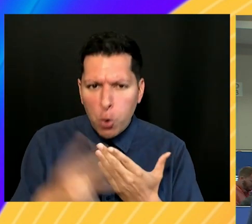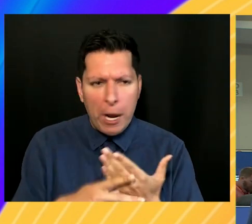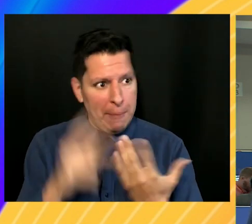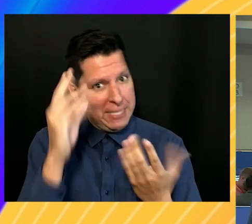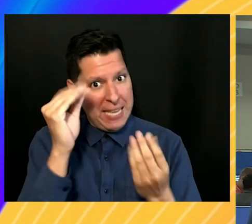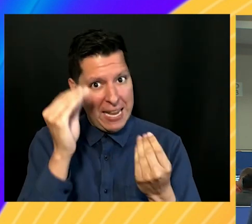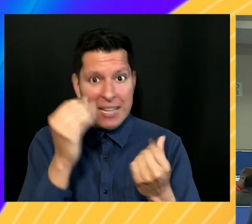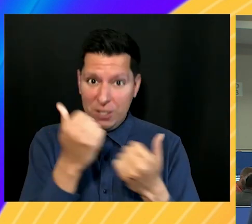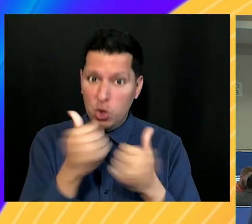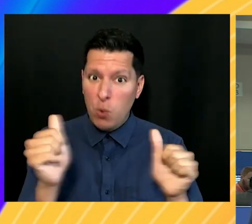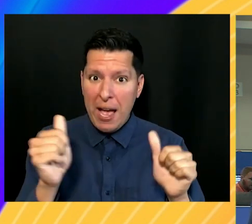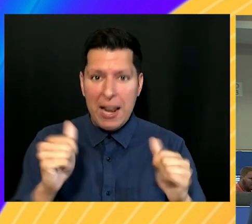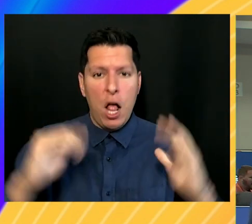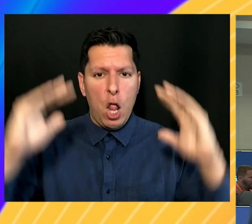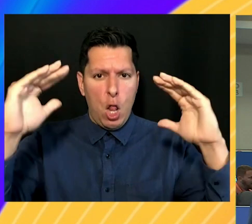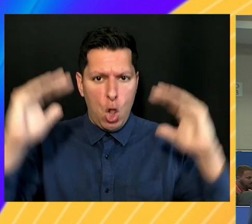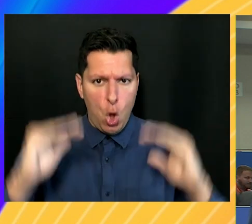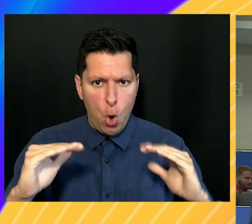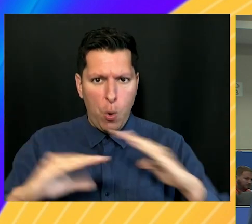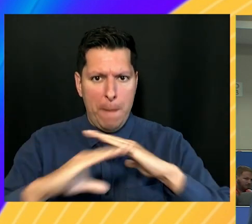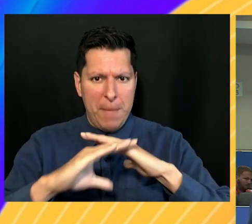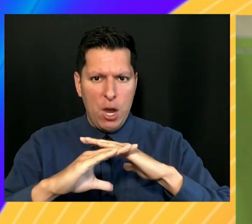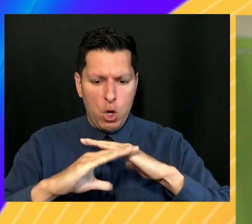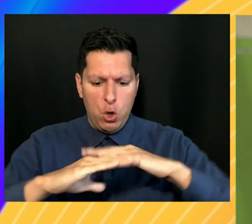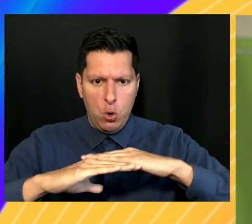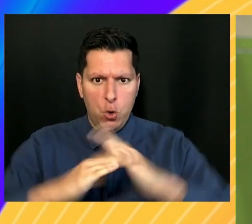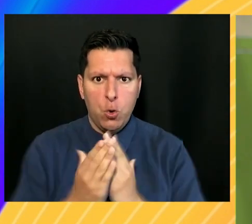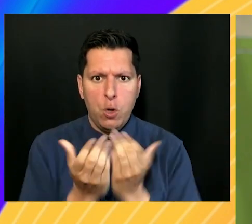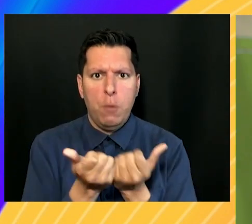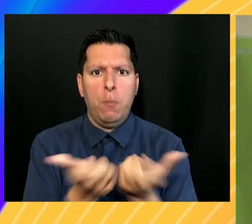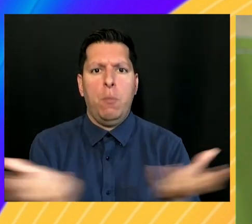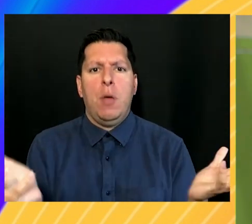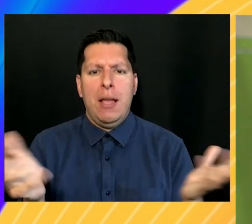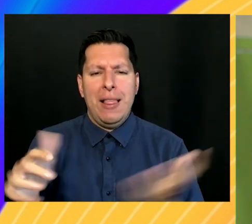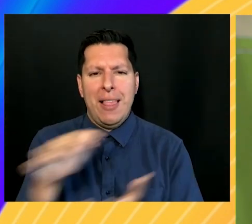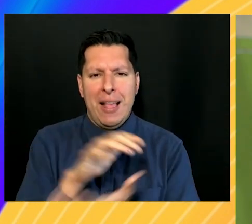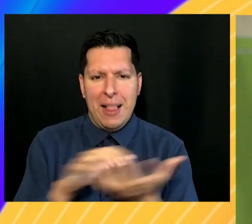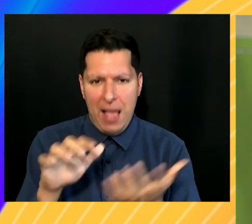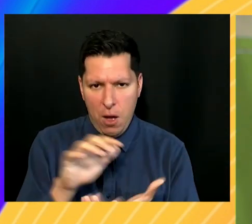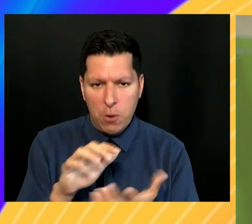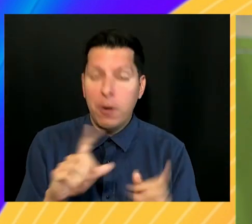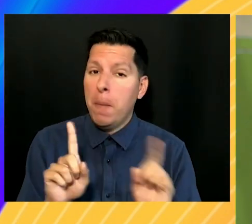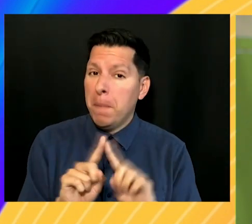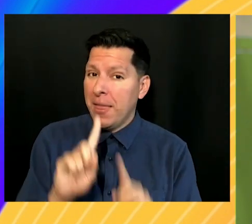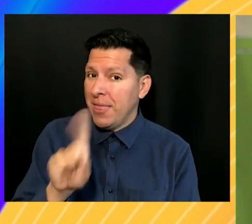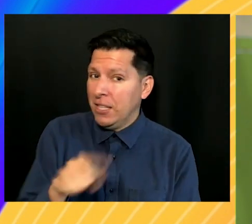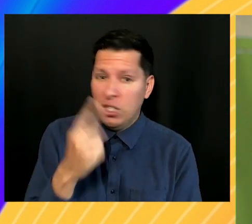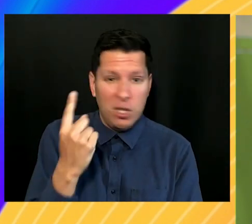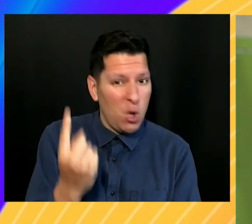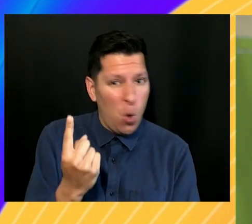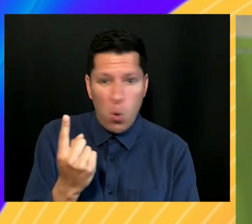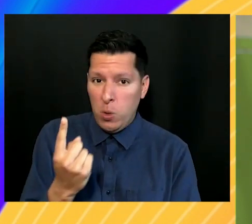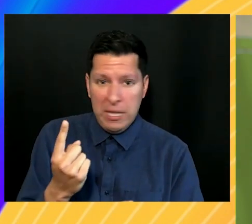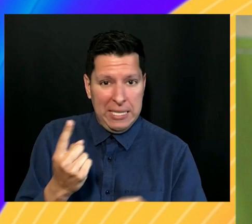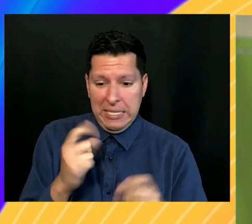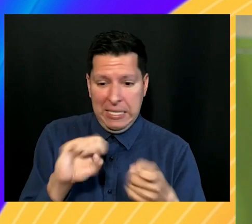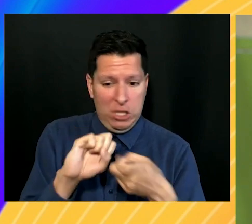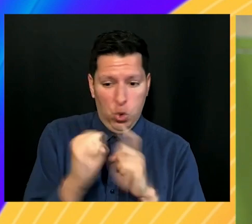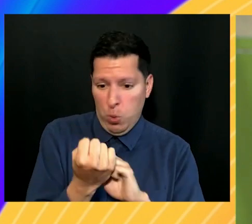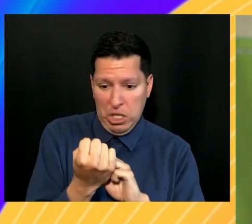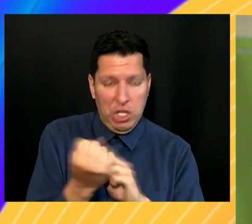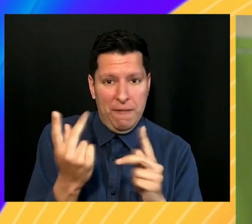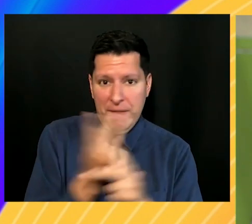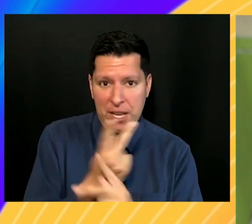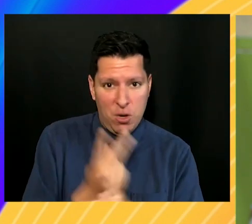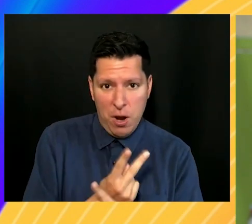that barrier to getting data into cloud to zero. But that solves just the first piece of the puzzle. The second is, what